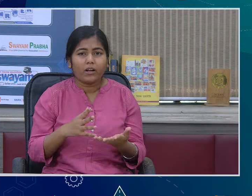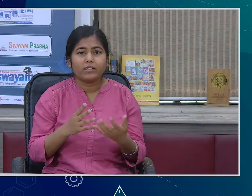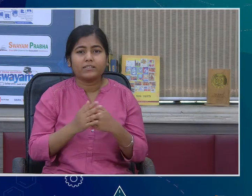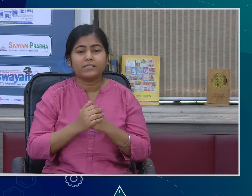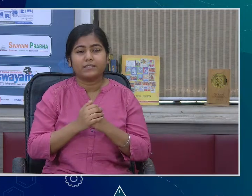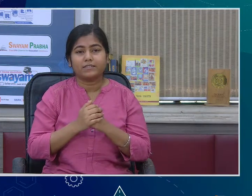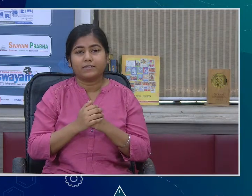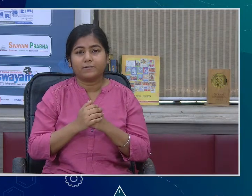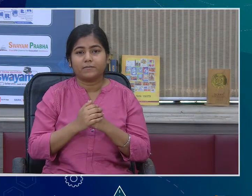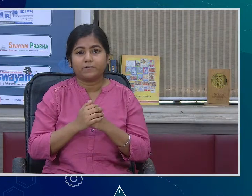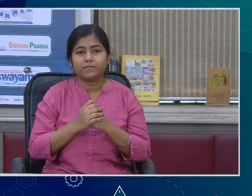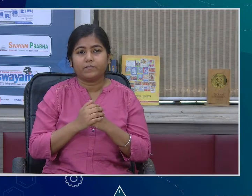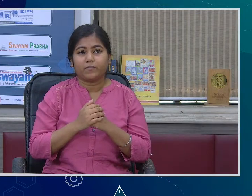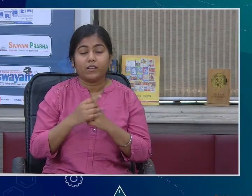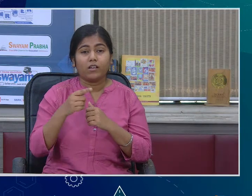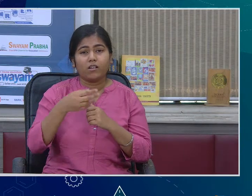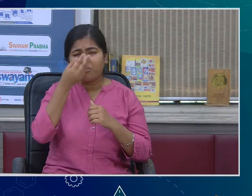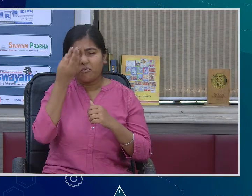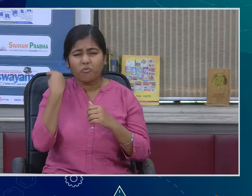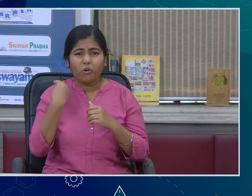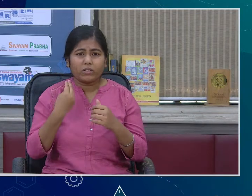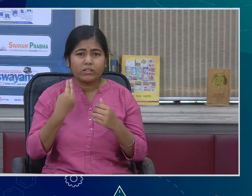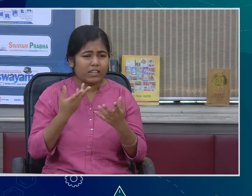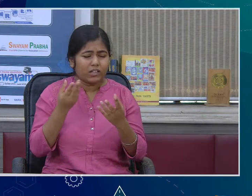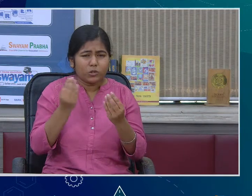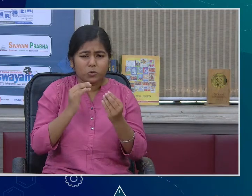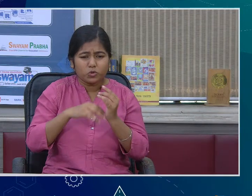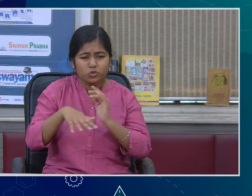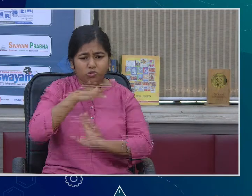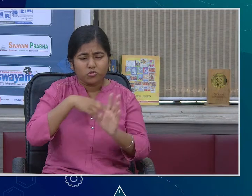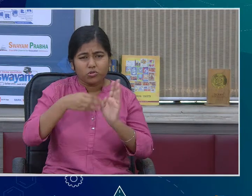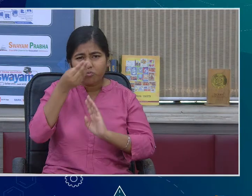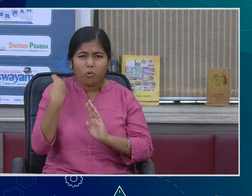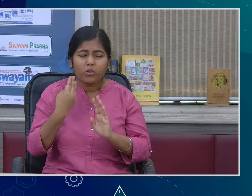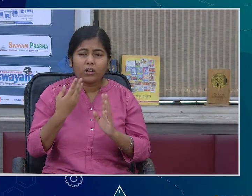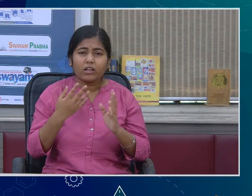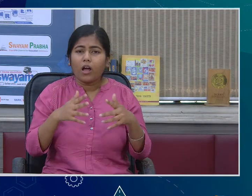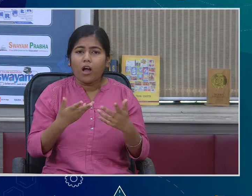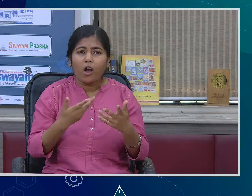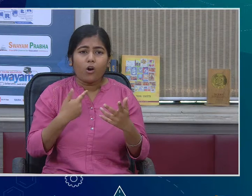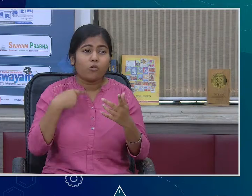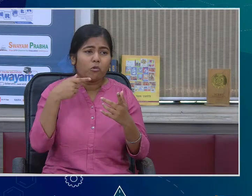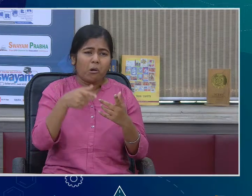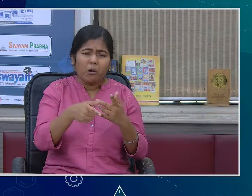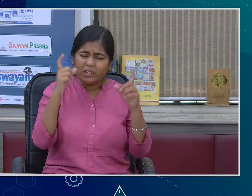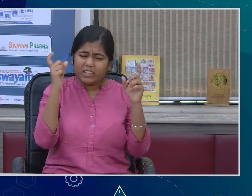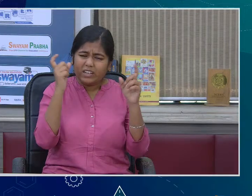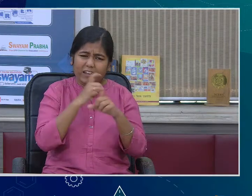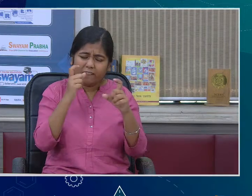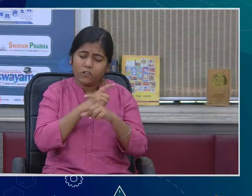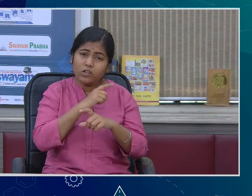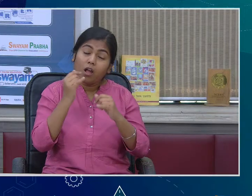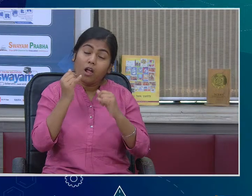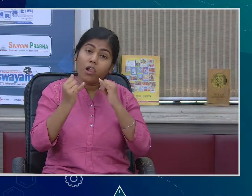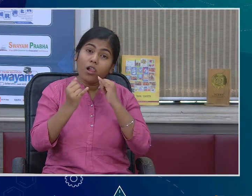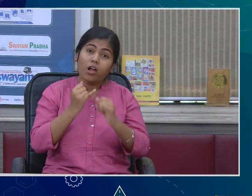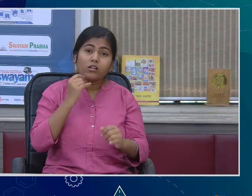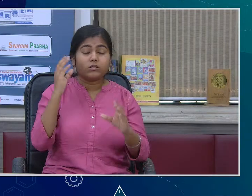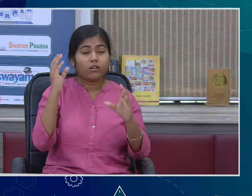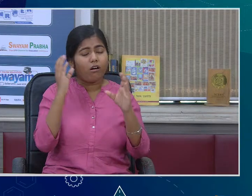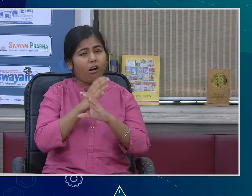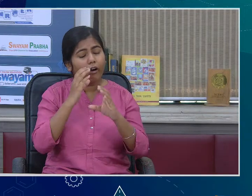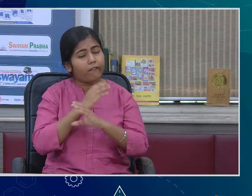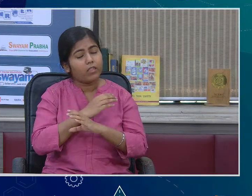has created a situation where he felt so much confused till the end, and this